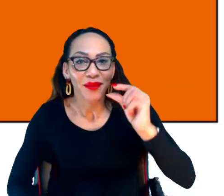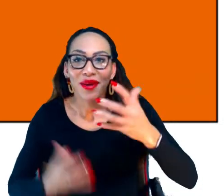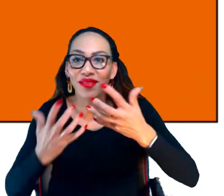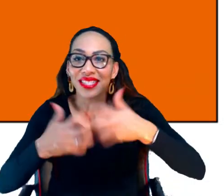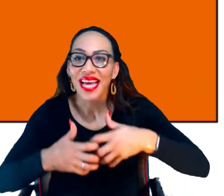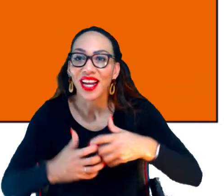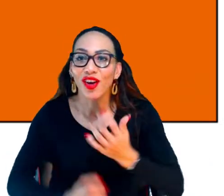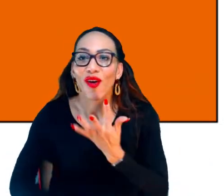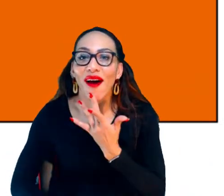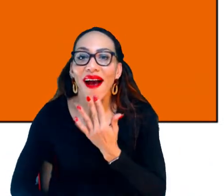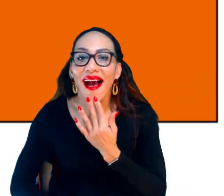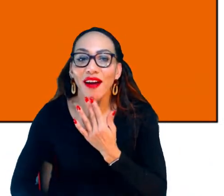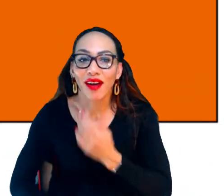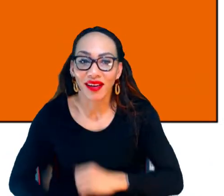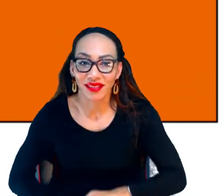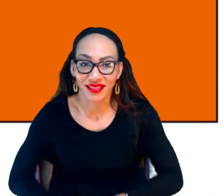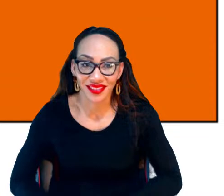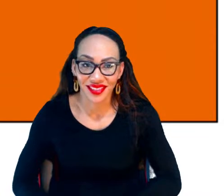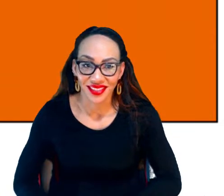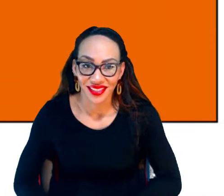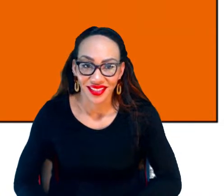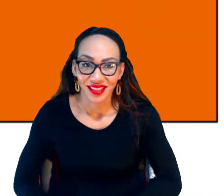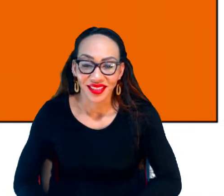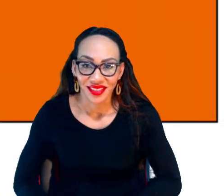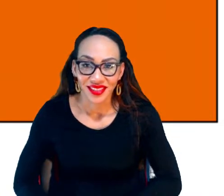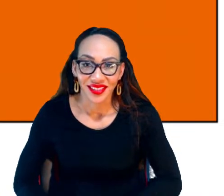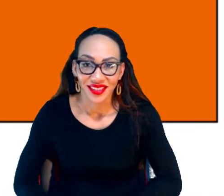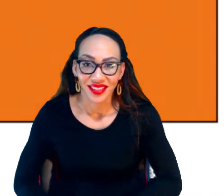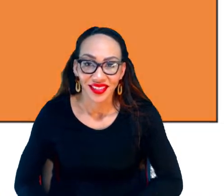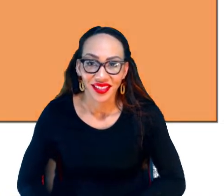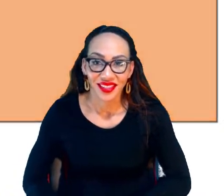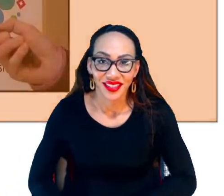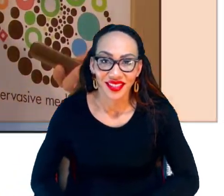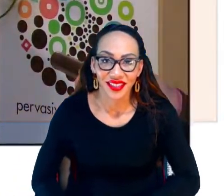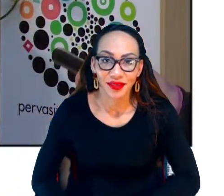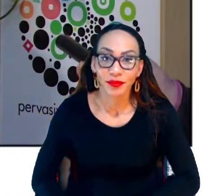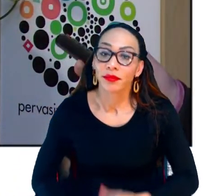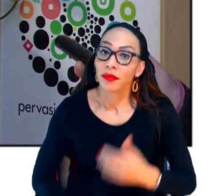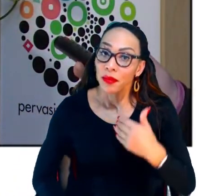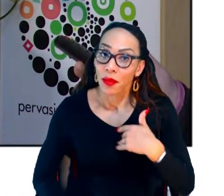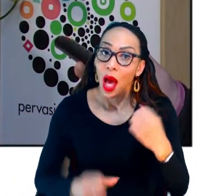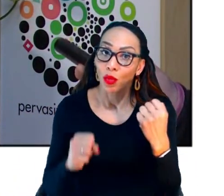And so what I started doing during the lockdown was I was doing some workshops